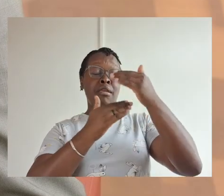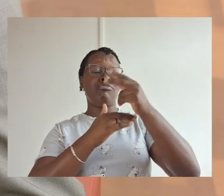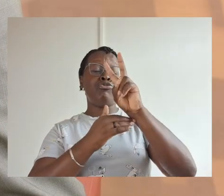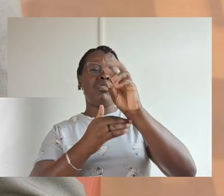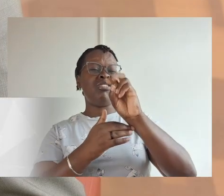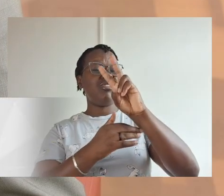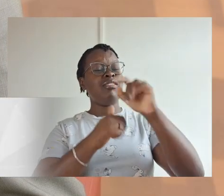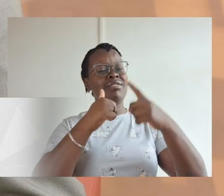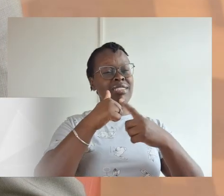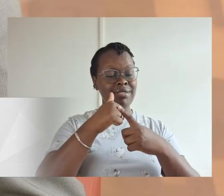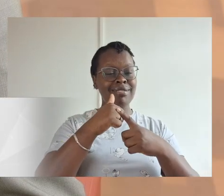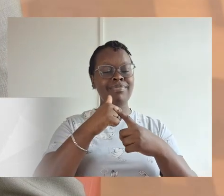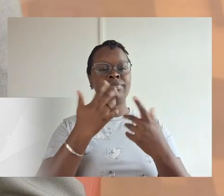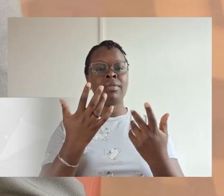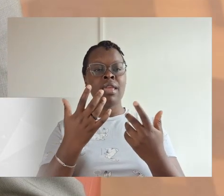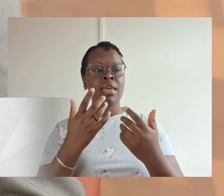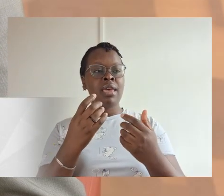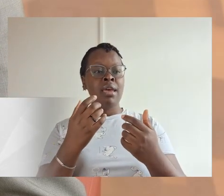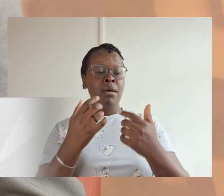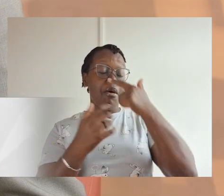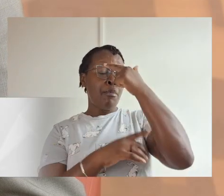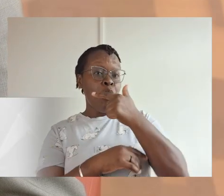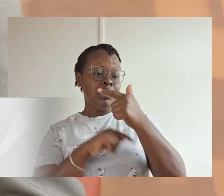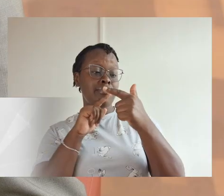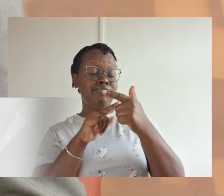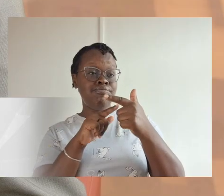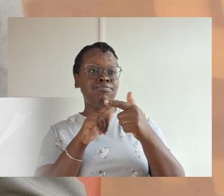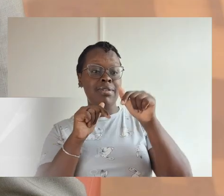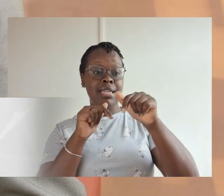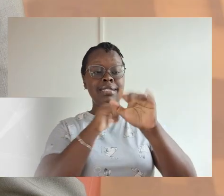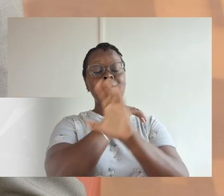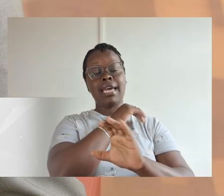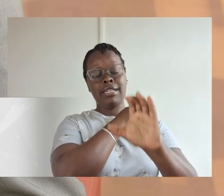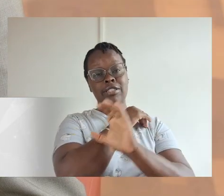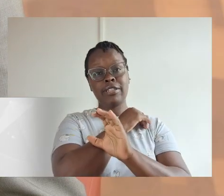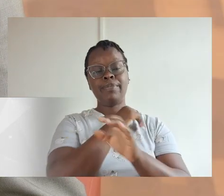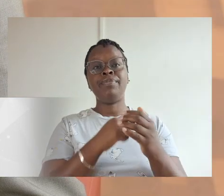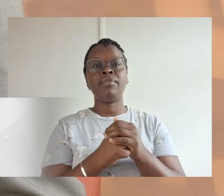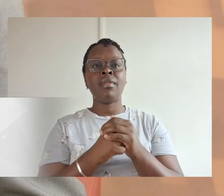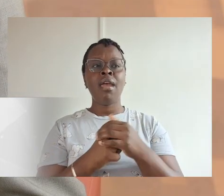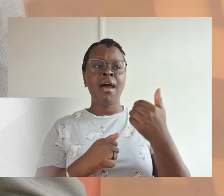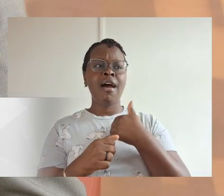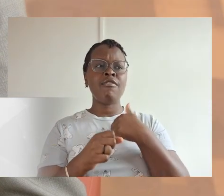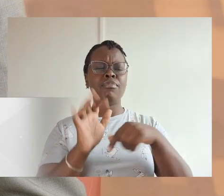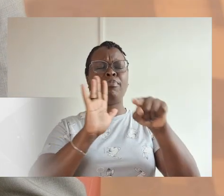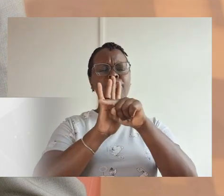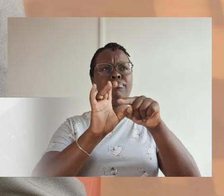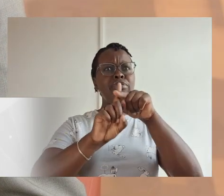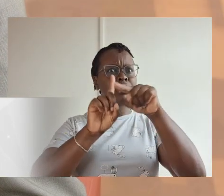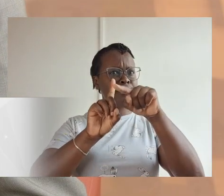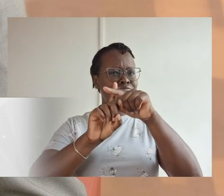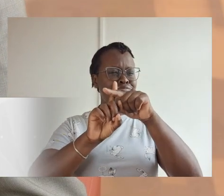hopes for 2026. In terms of policy, in this country, there are a lot of